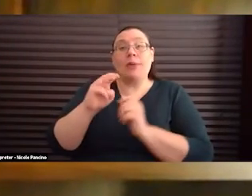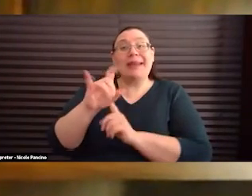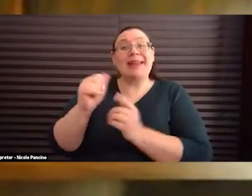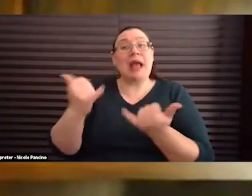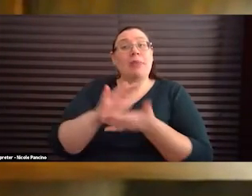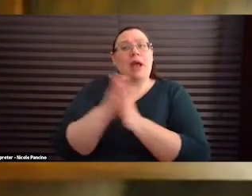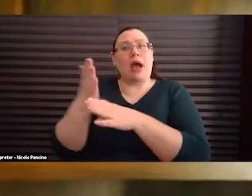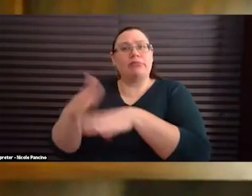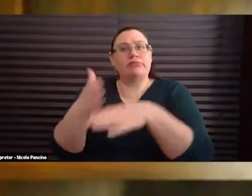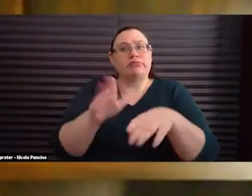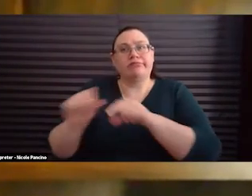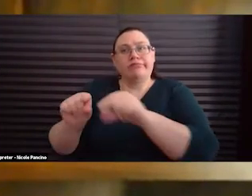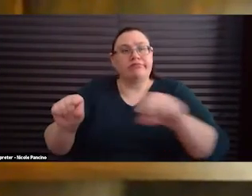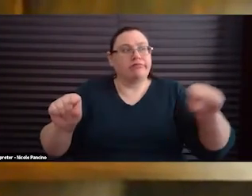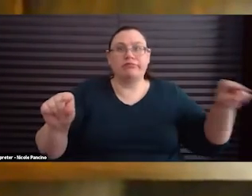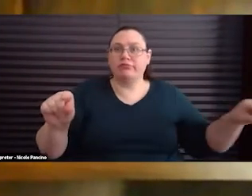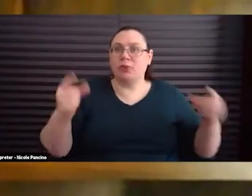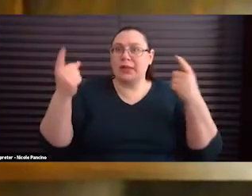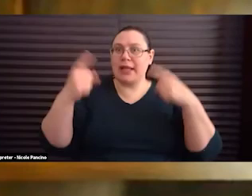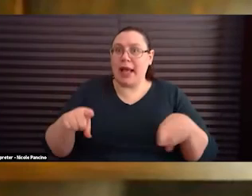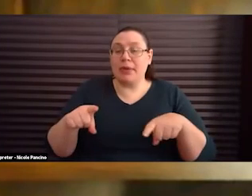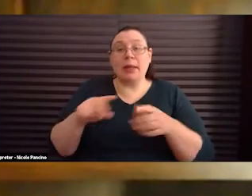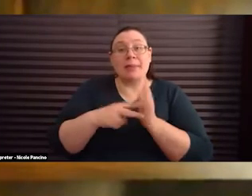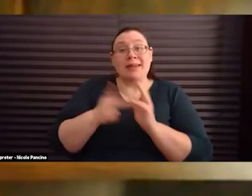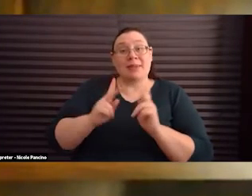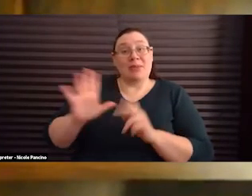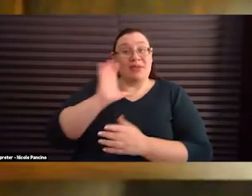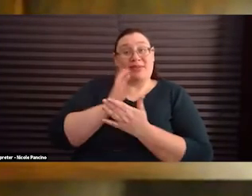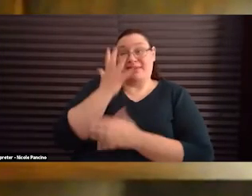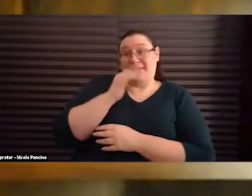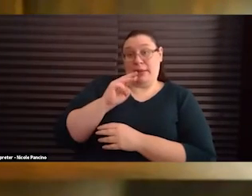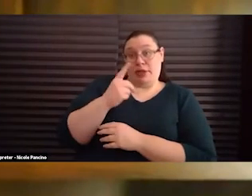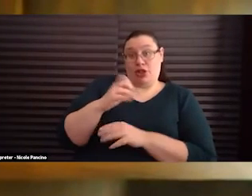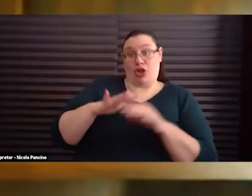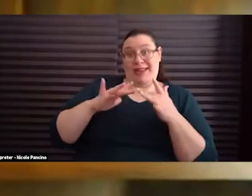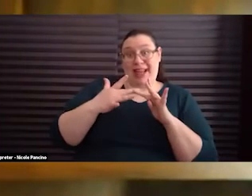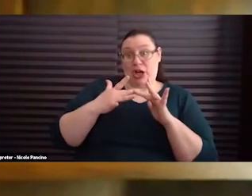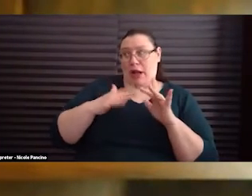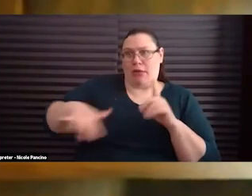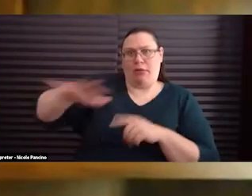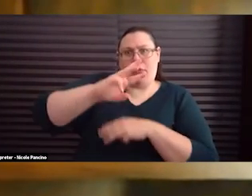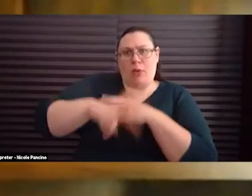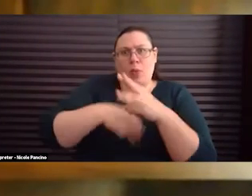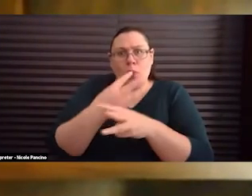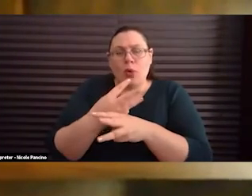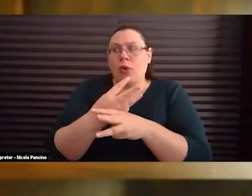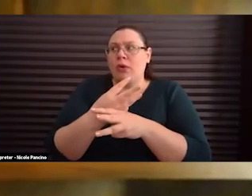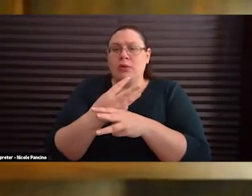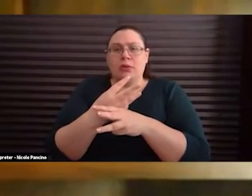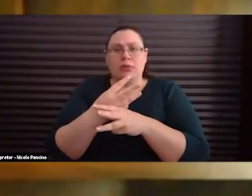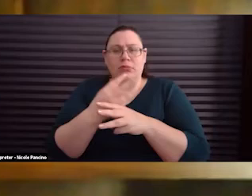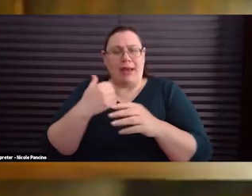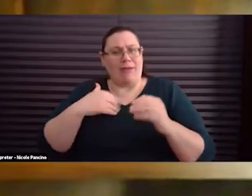and what has happened, which is people's image on the internet throughout the world with almost no